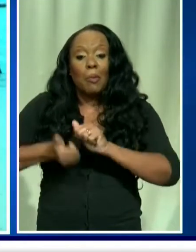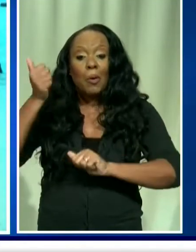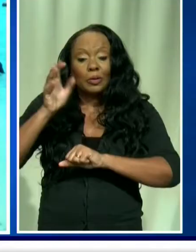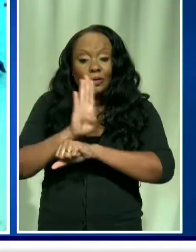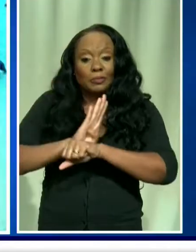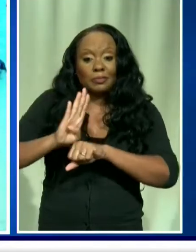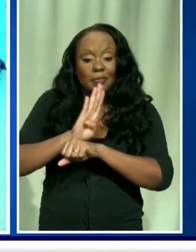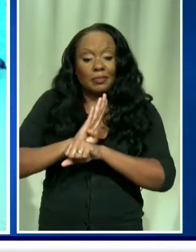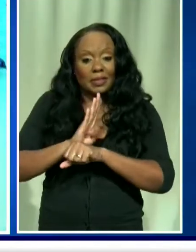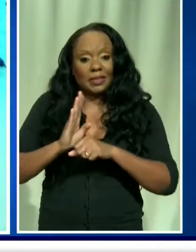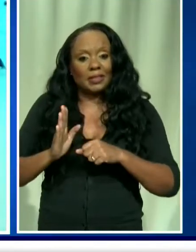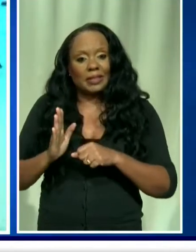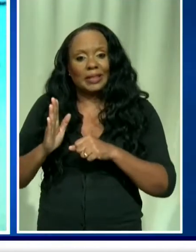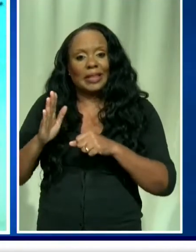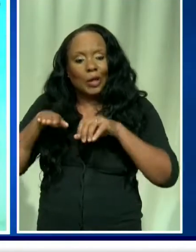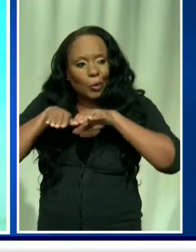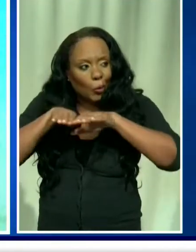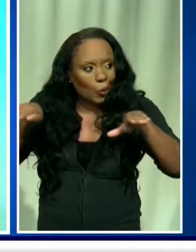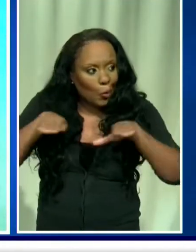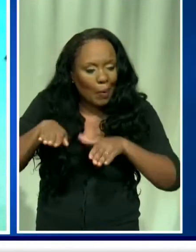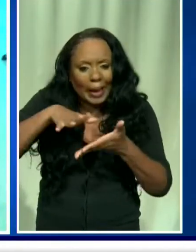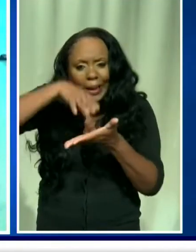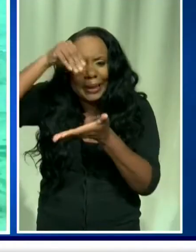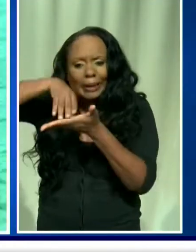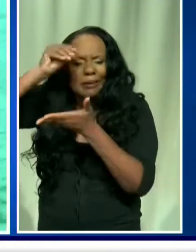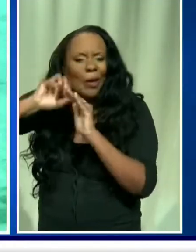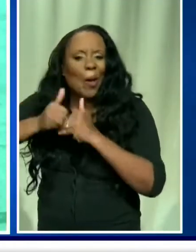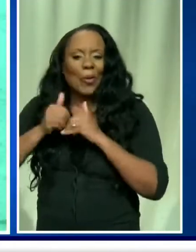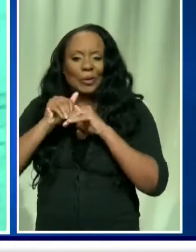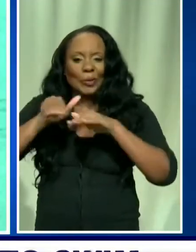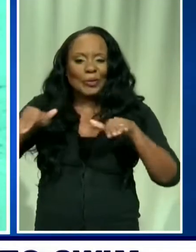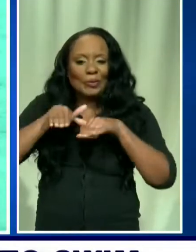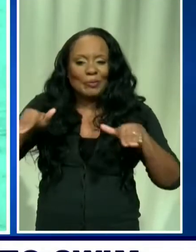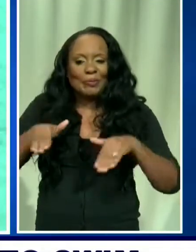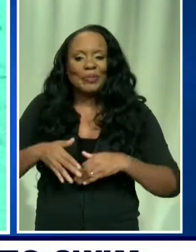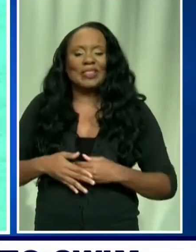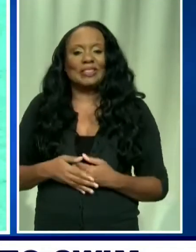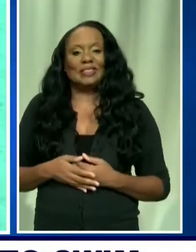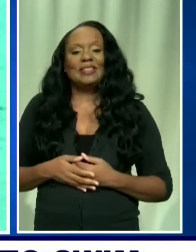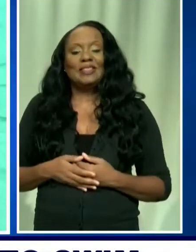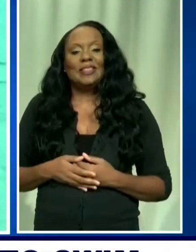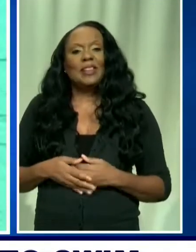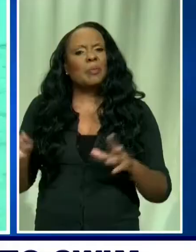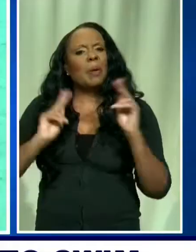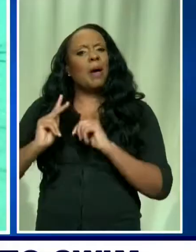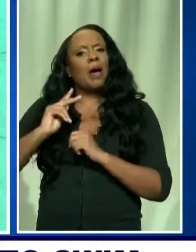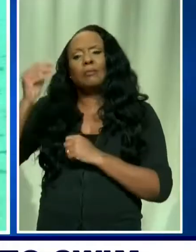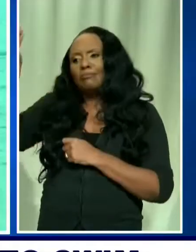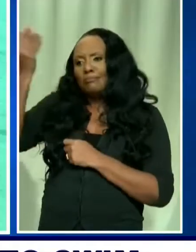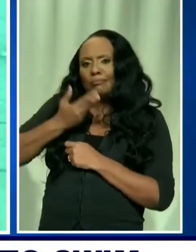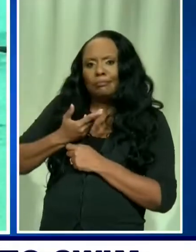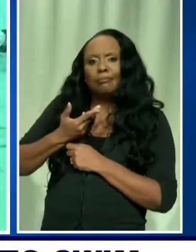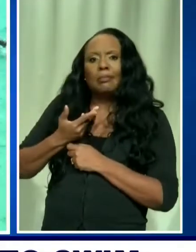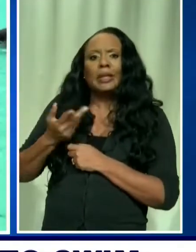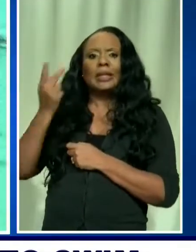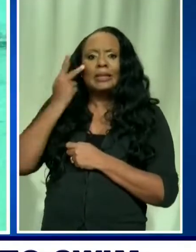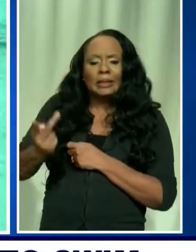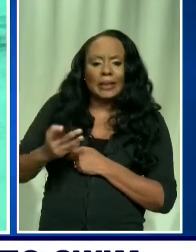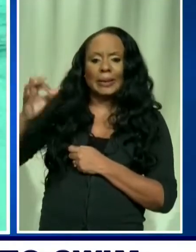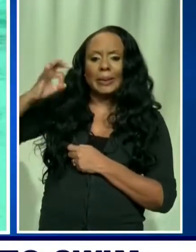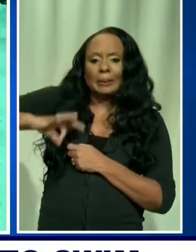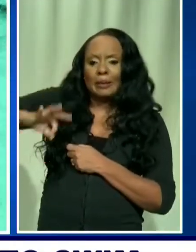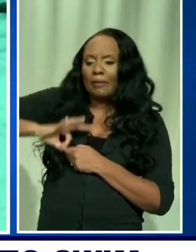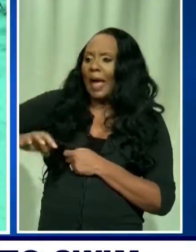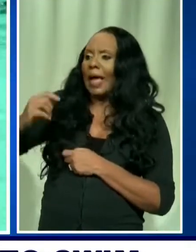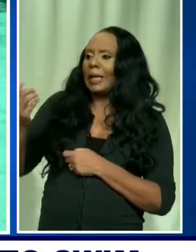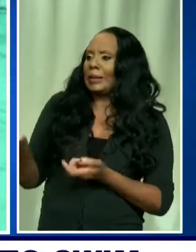not all of Barbados, in the water and learn to swim. The people have actually told us that they are seeing the benefits of coming down